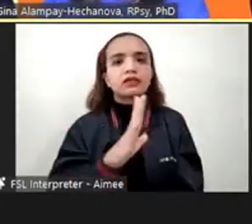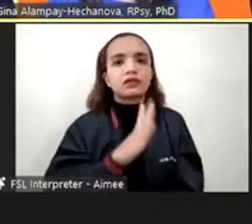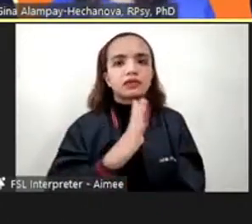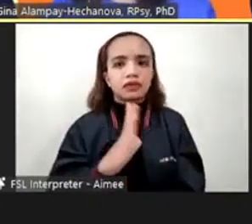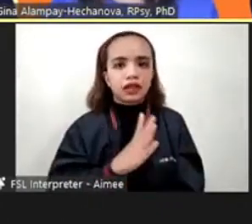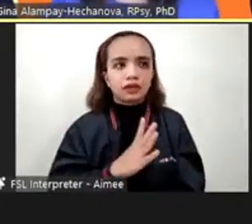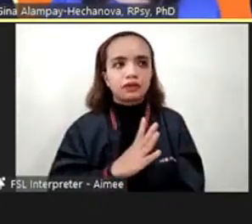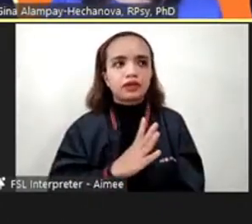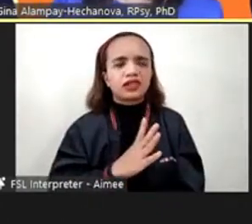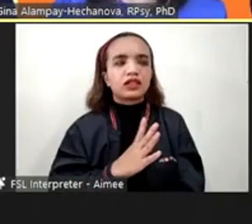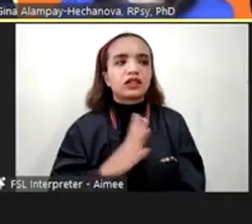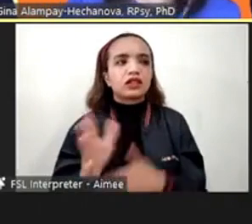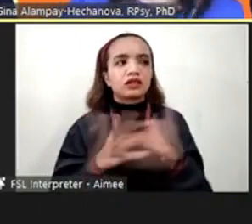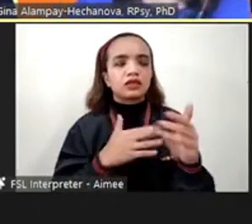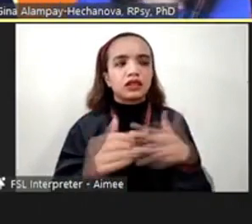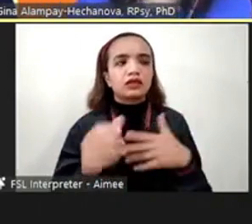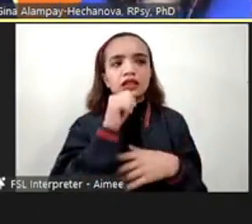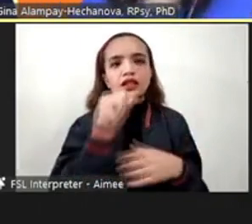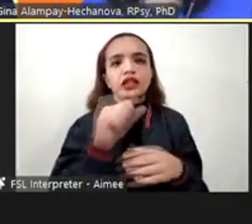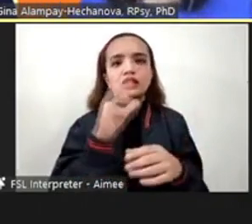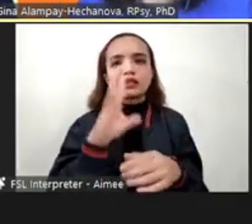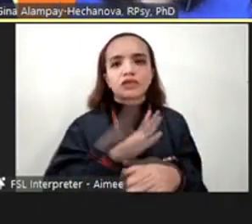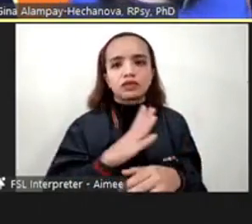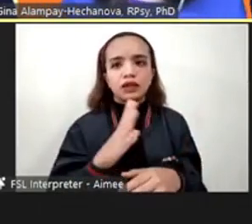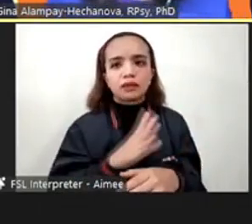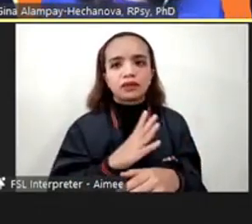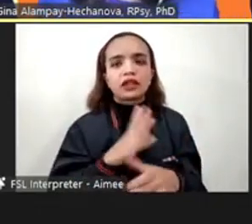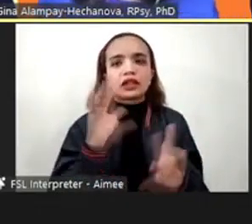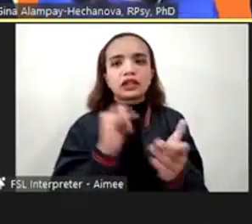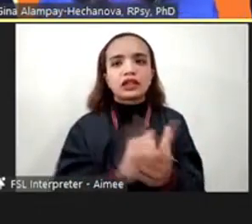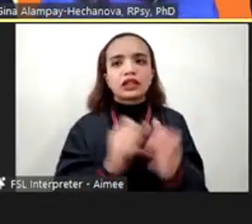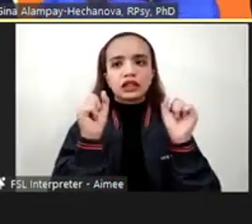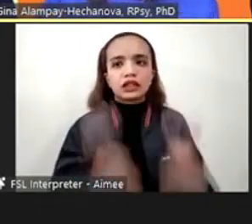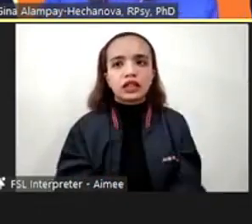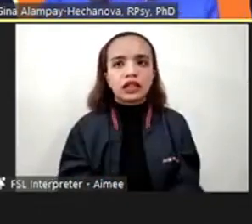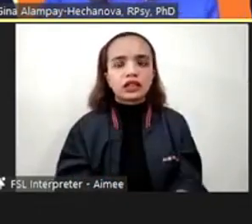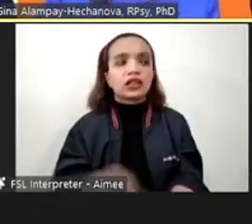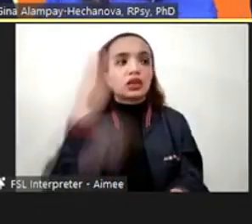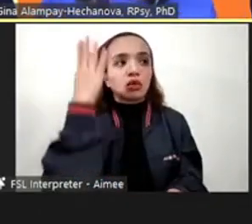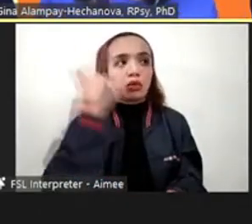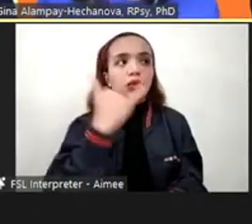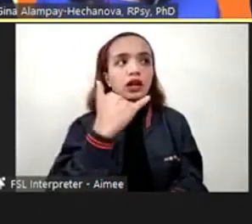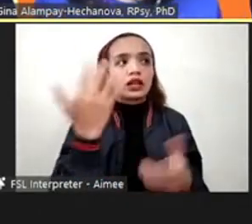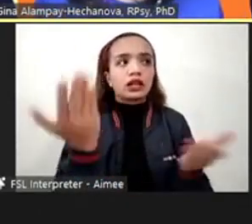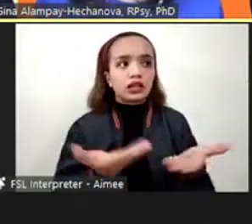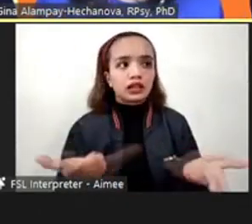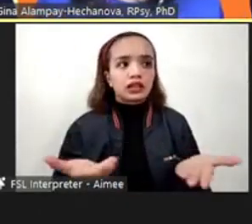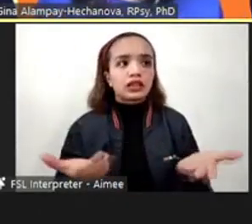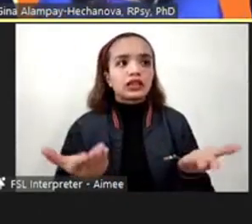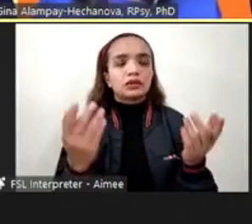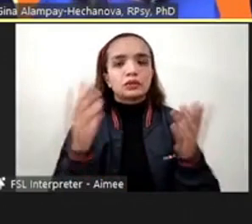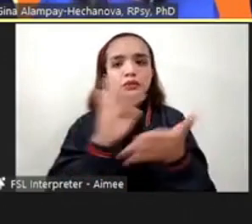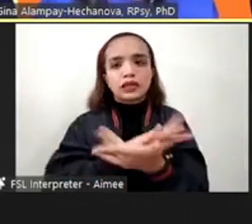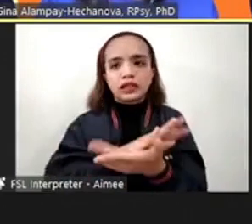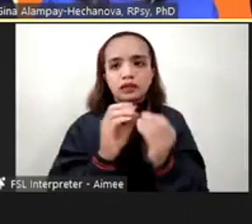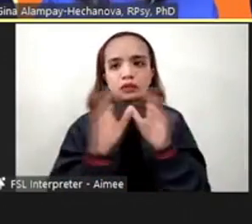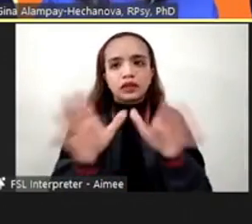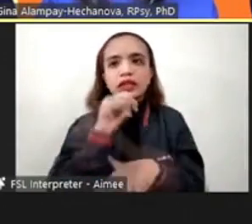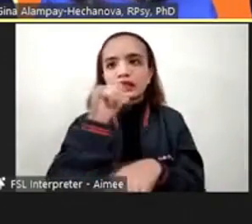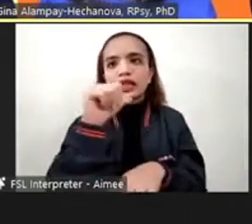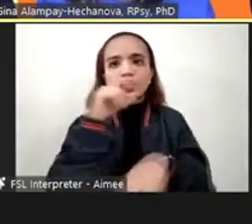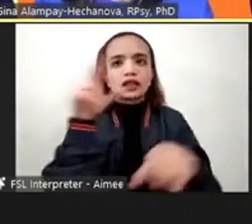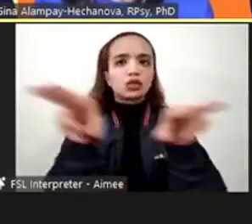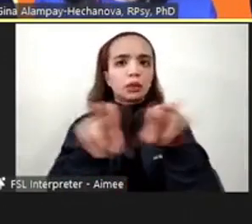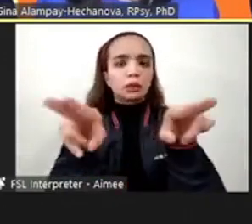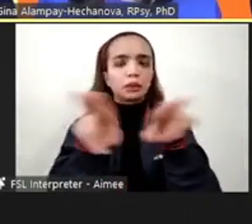okay even if you're not okay. And that's one message that I keep telling people, because it's a pandemic, right? So it's not a normal situation, and